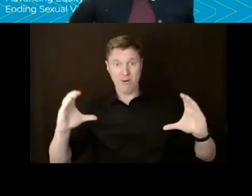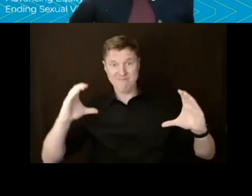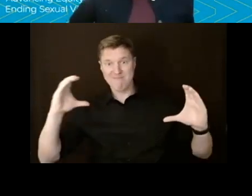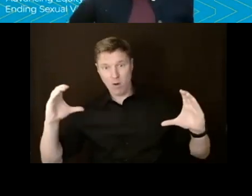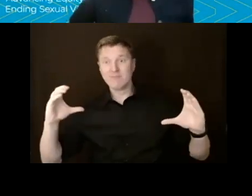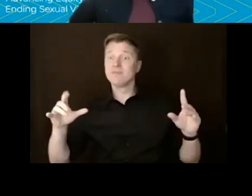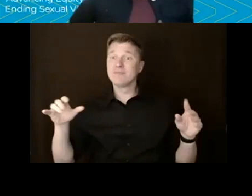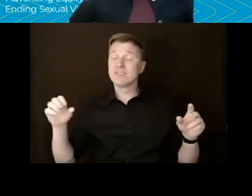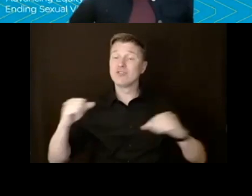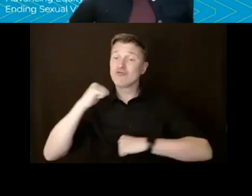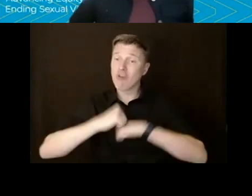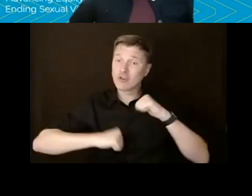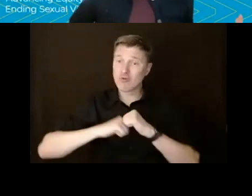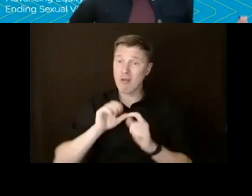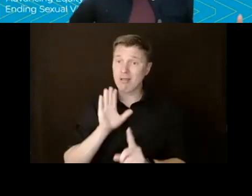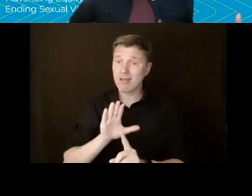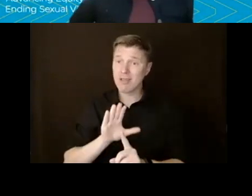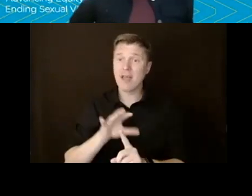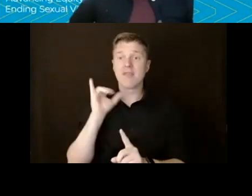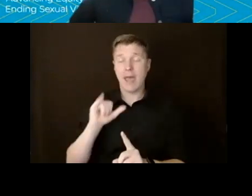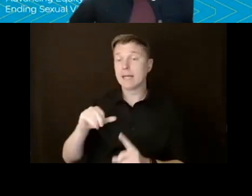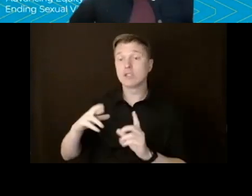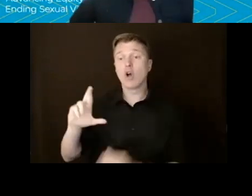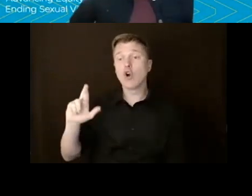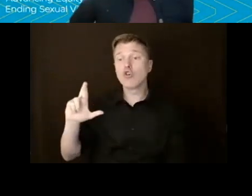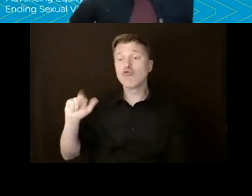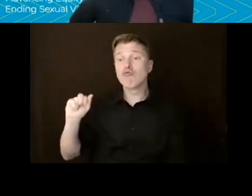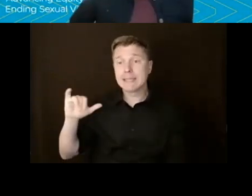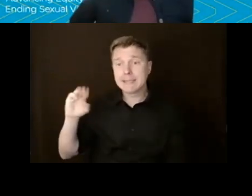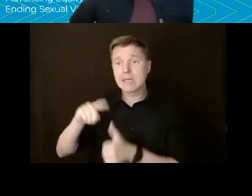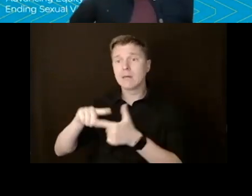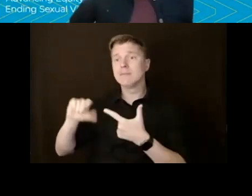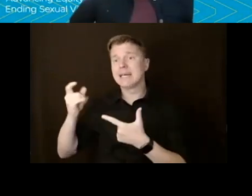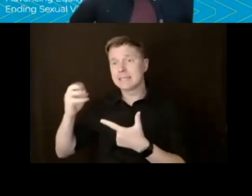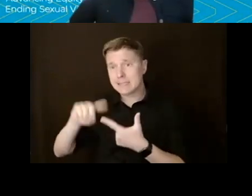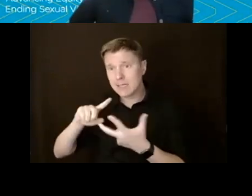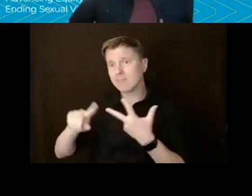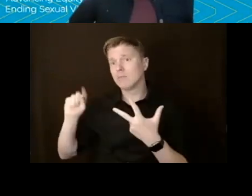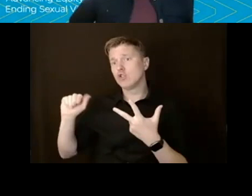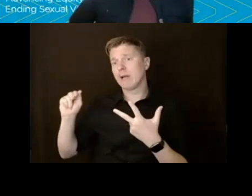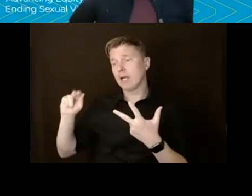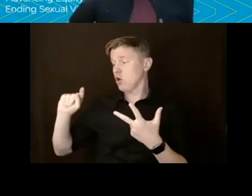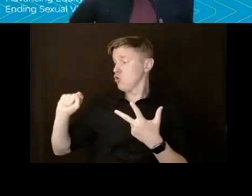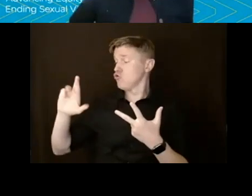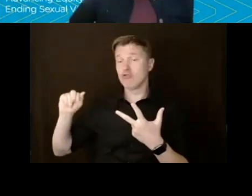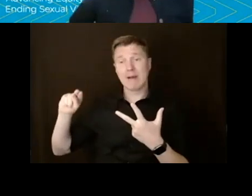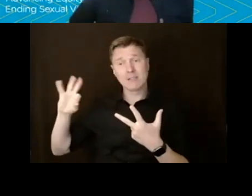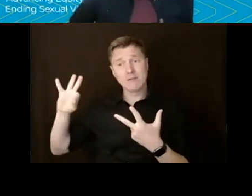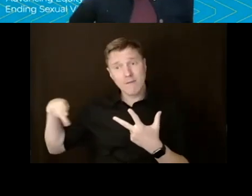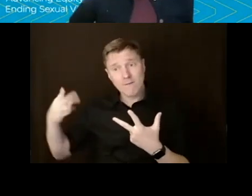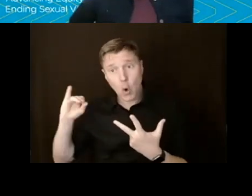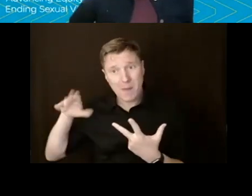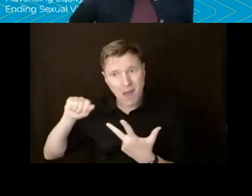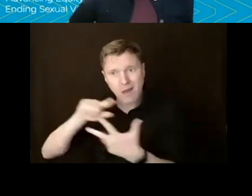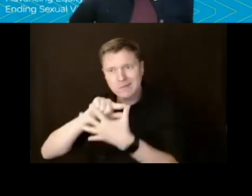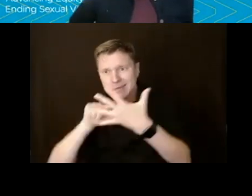structural, right? And this allows us to look at racism, sexism, homophobia, transphobia, classism, which are not simply